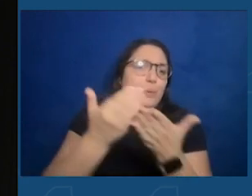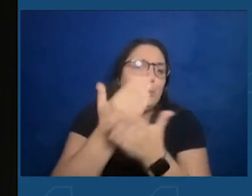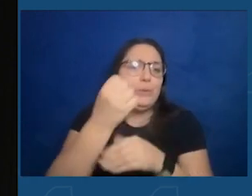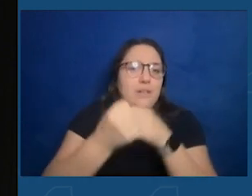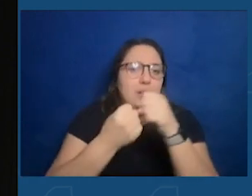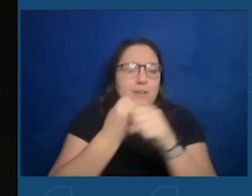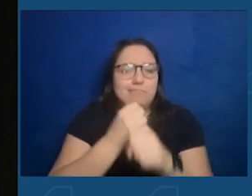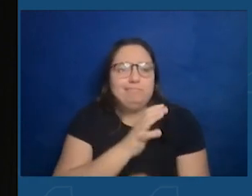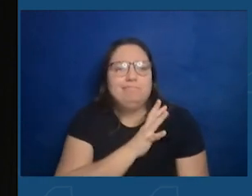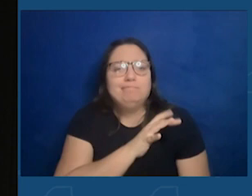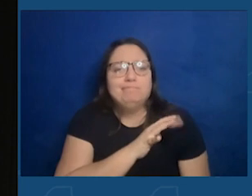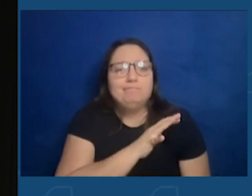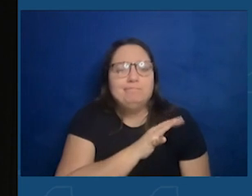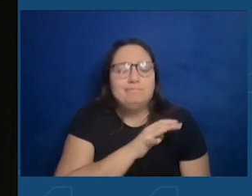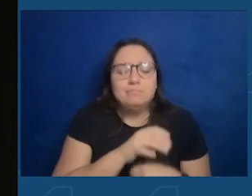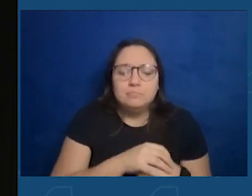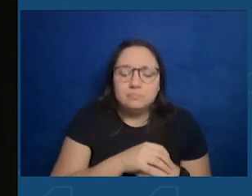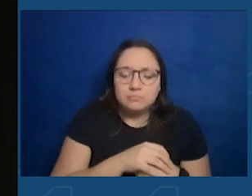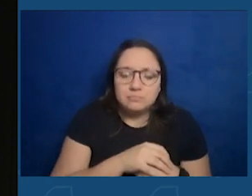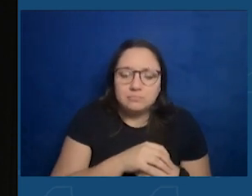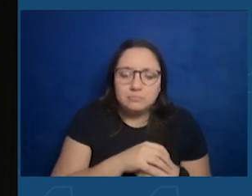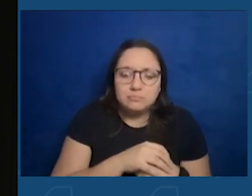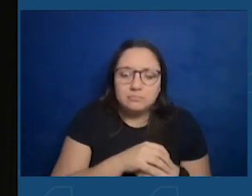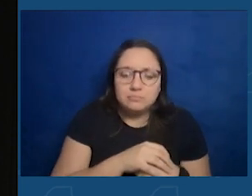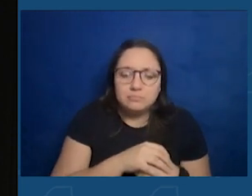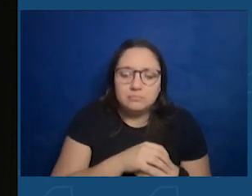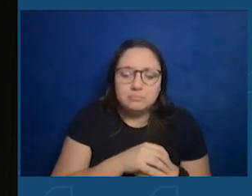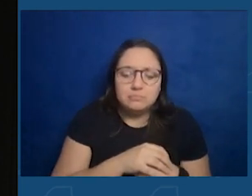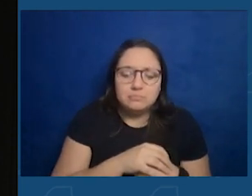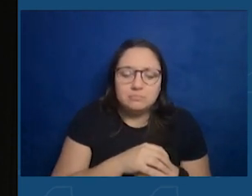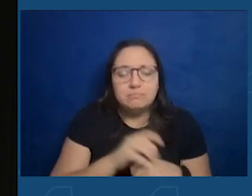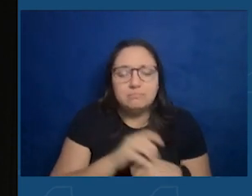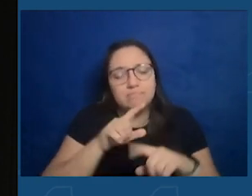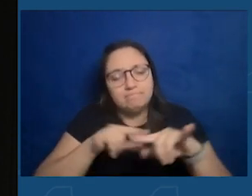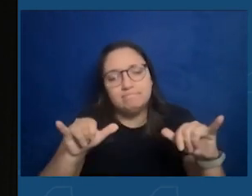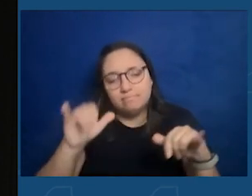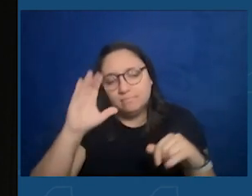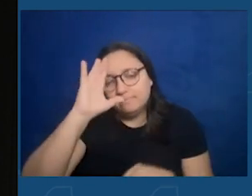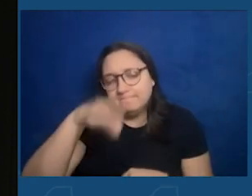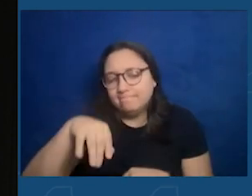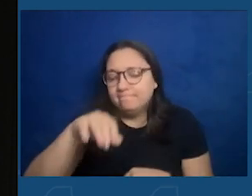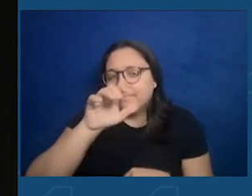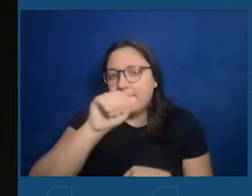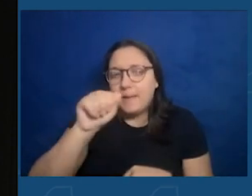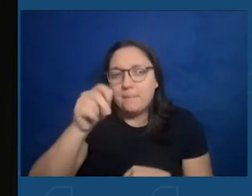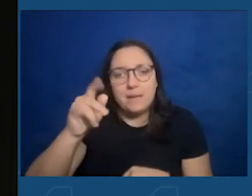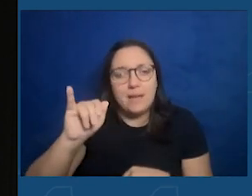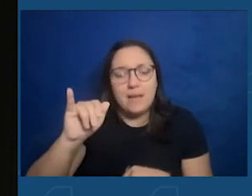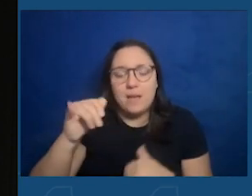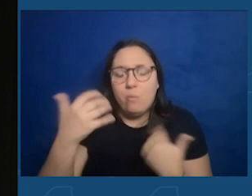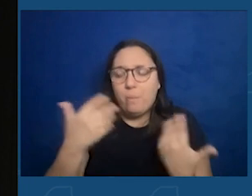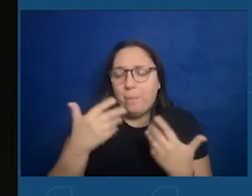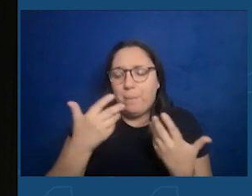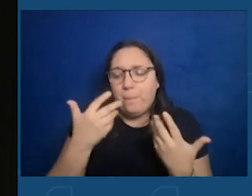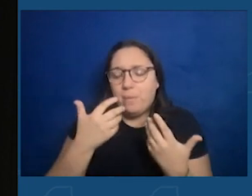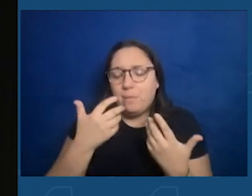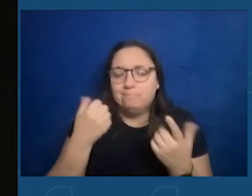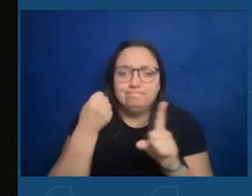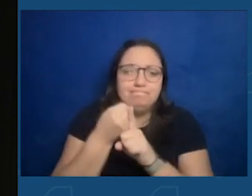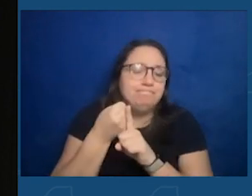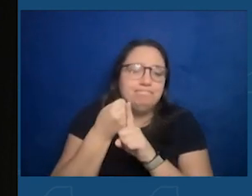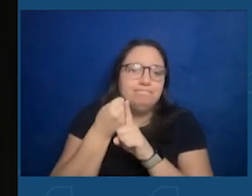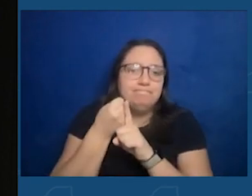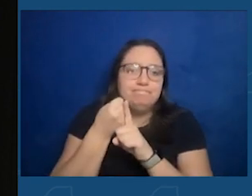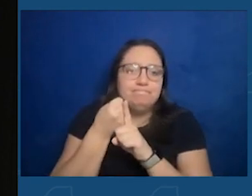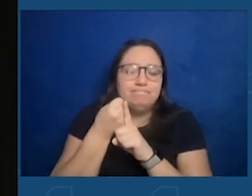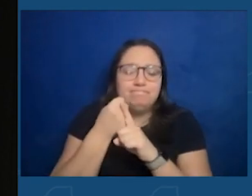also we have to recognize that many of our AAPI communities have been hit hard, and they need to know that they have